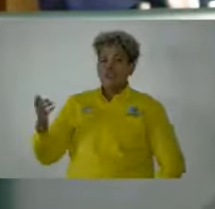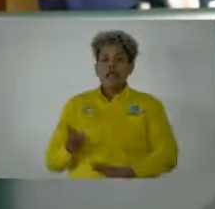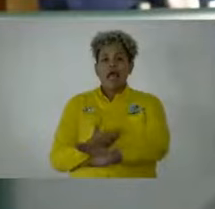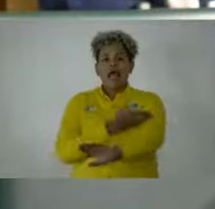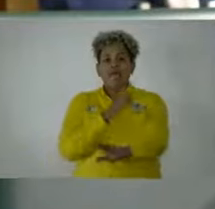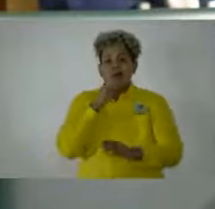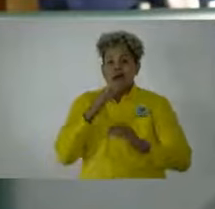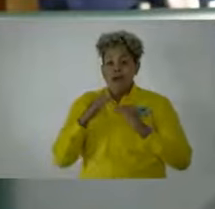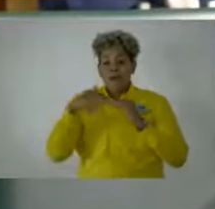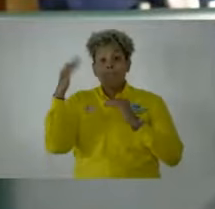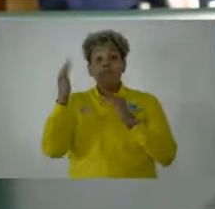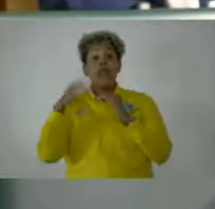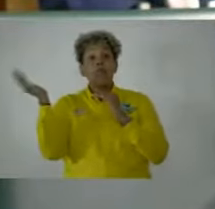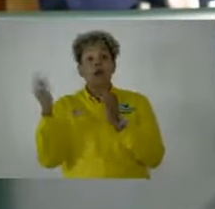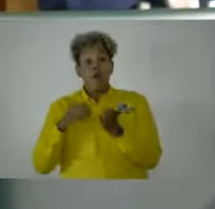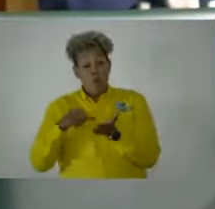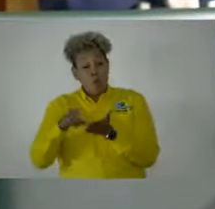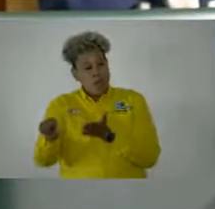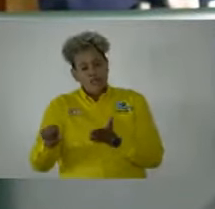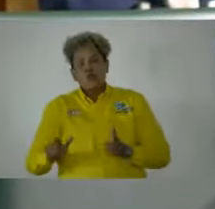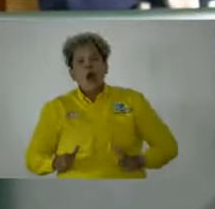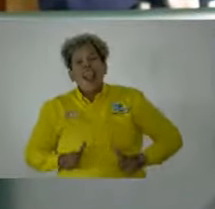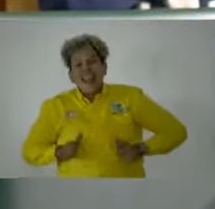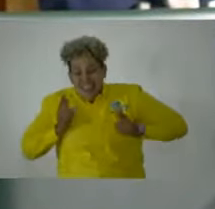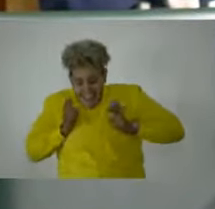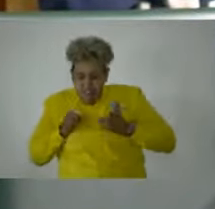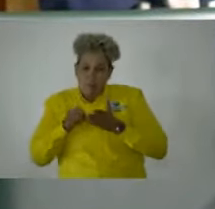wage system to a livable wage system.